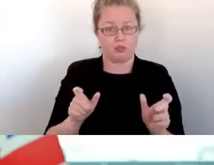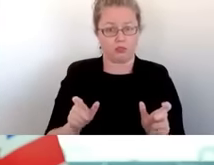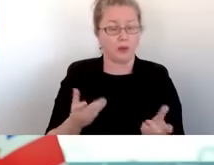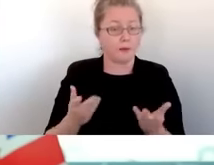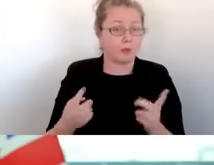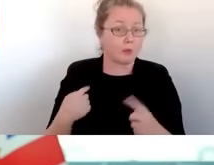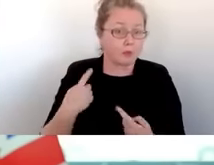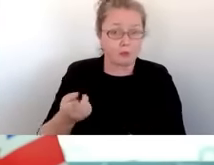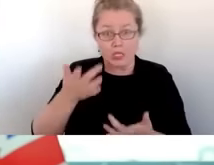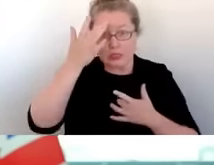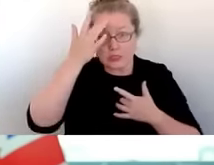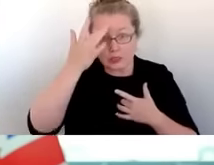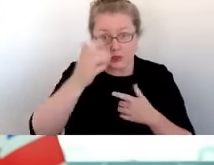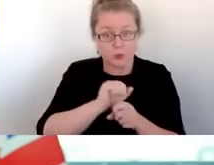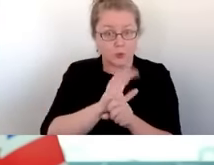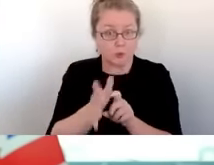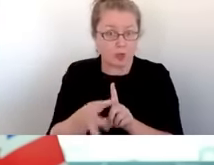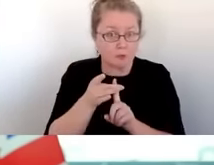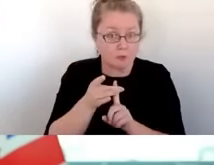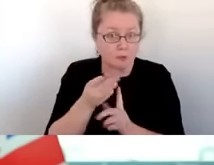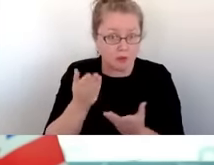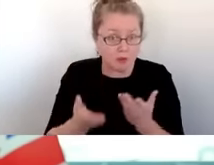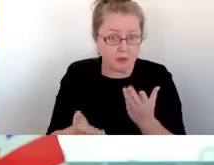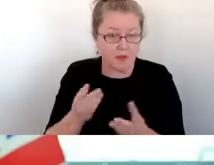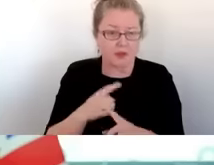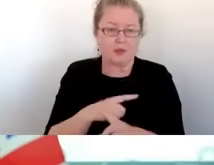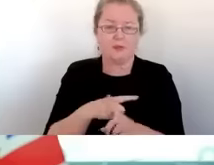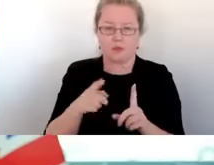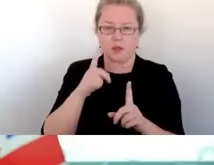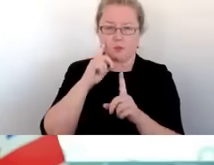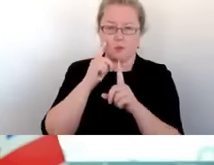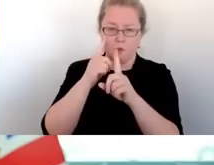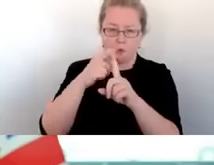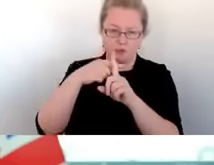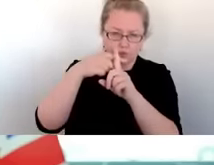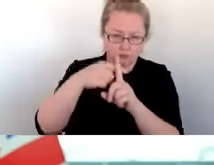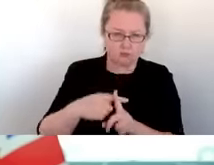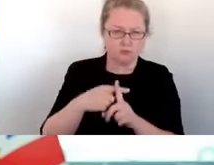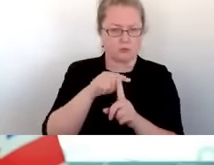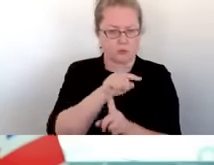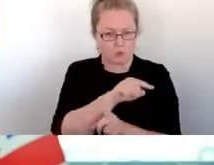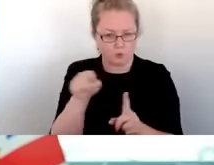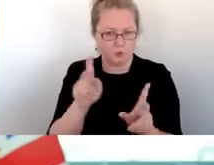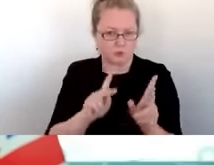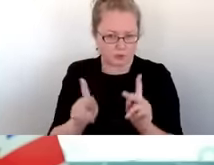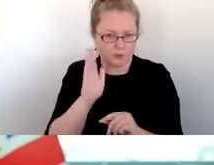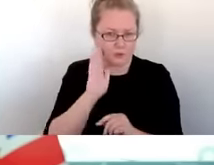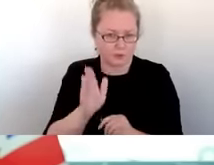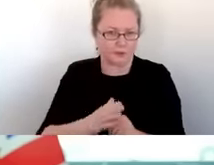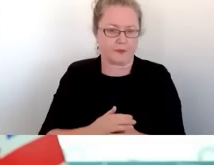They may have had COVID in the meantime, but we will be targeting especially those very high priority